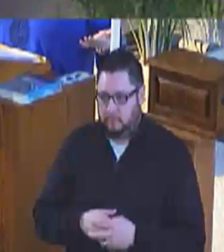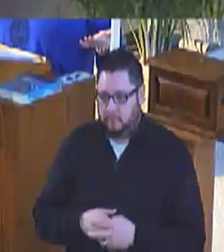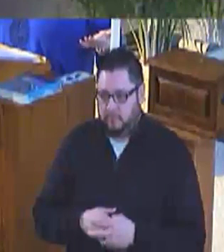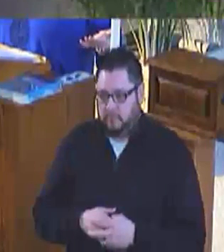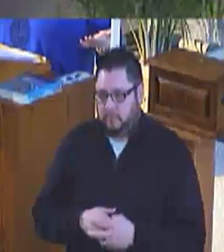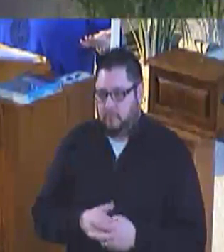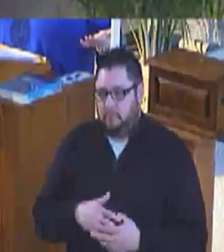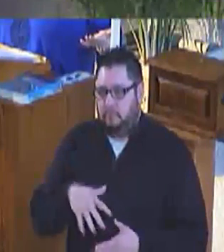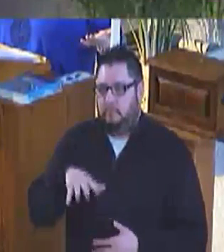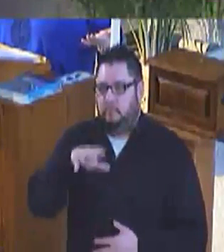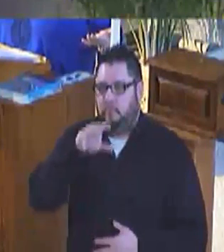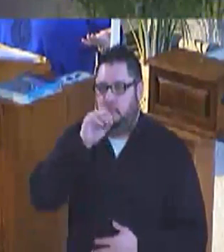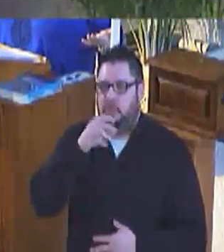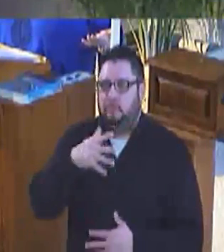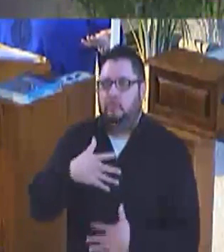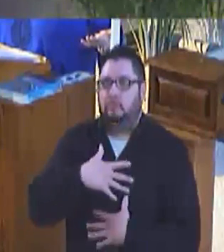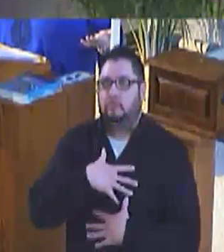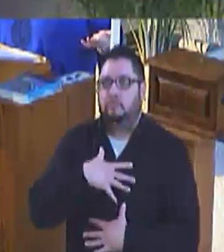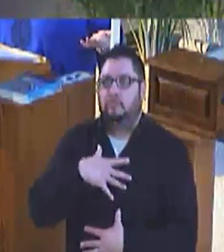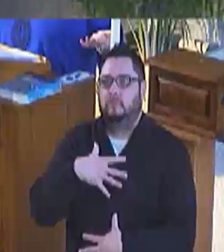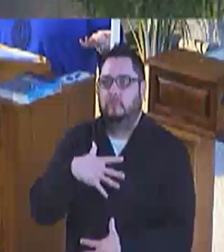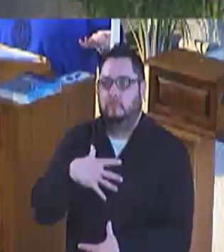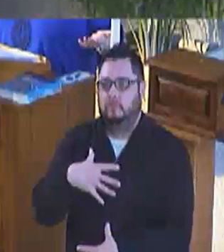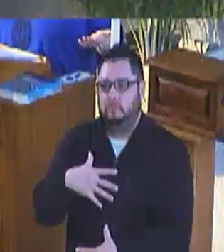Breathe it in.